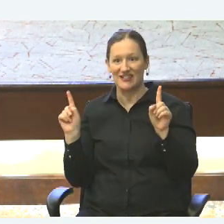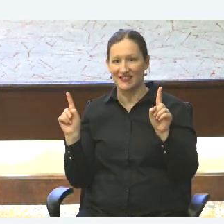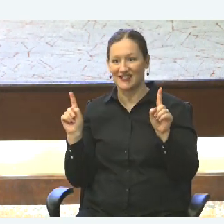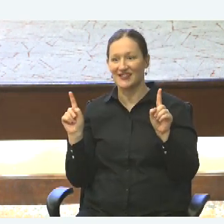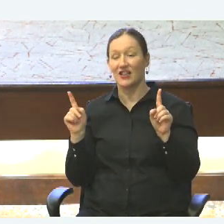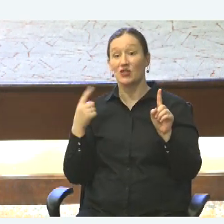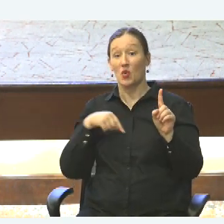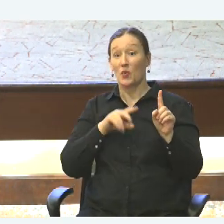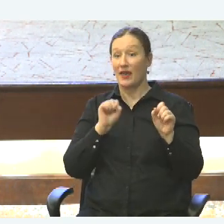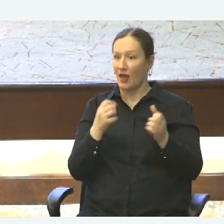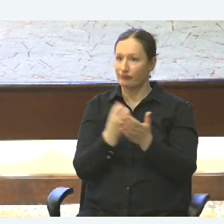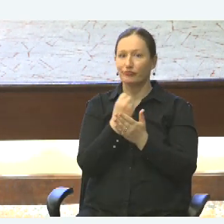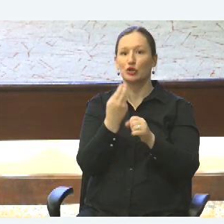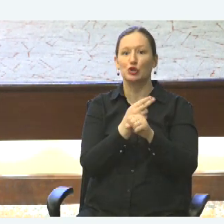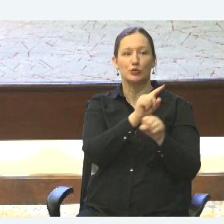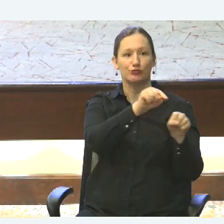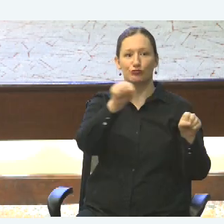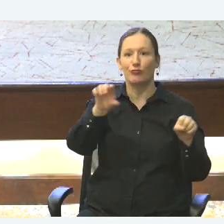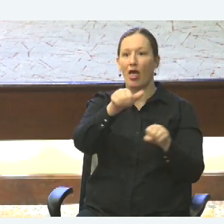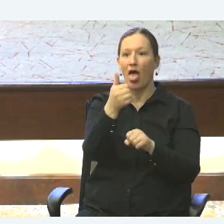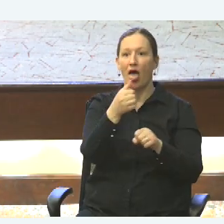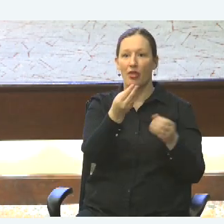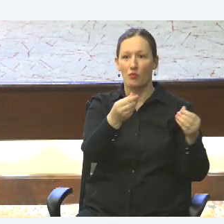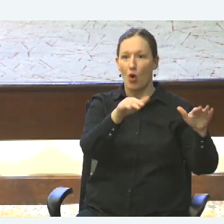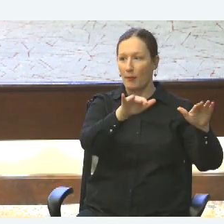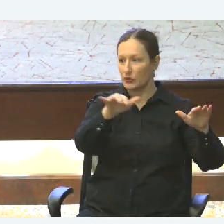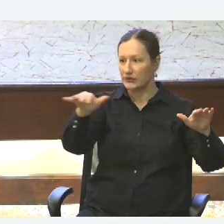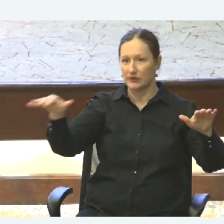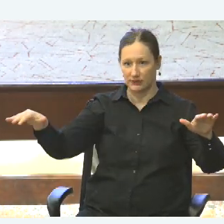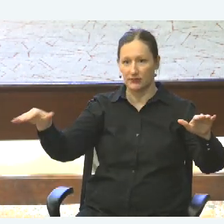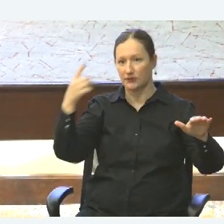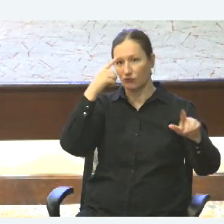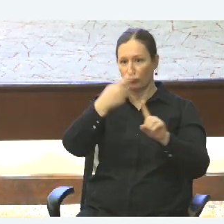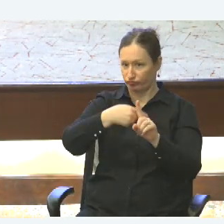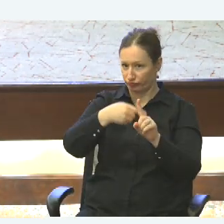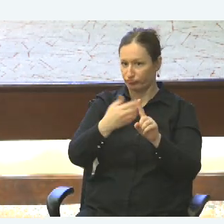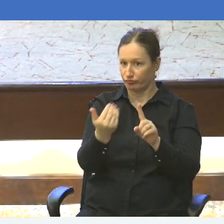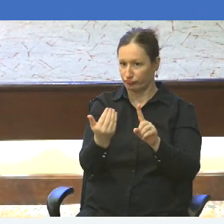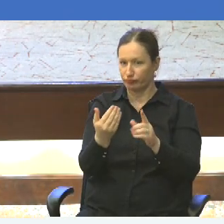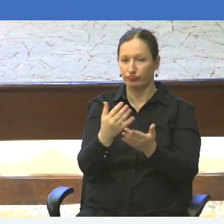being used for commercial activities that the city is not being paid for.